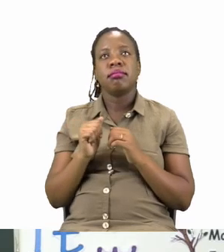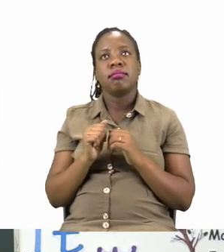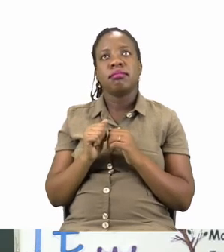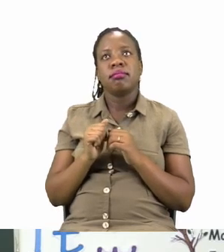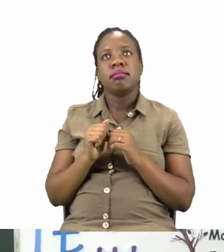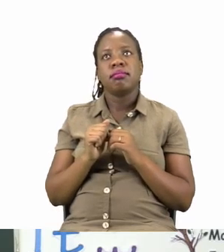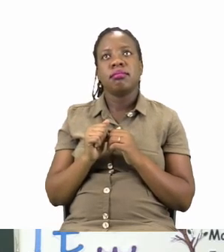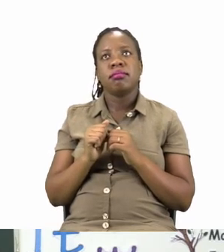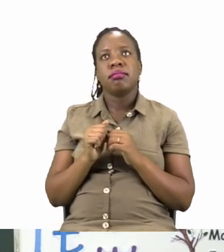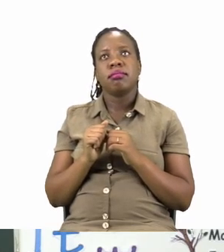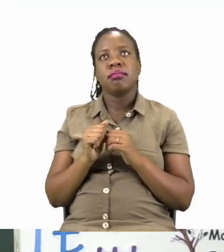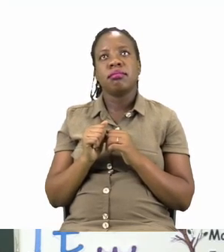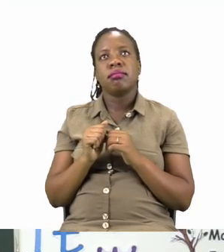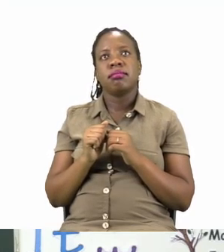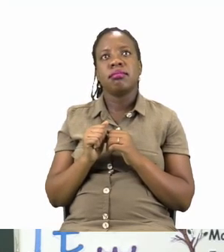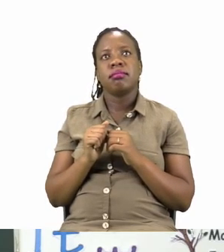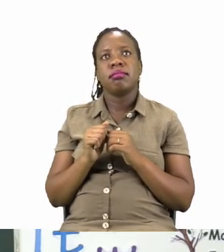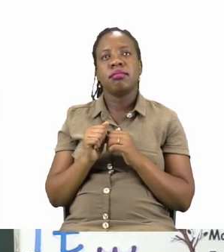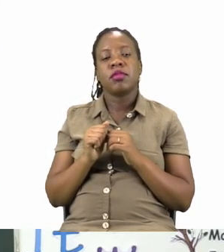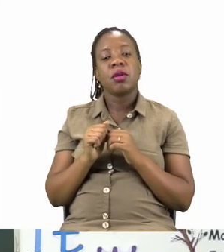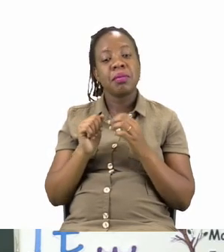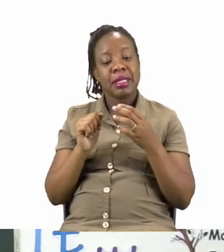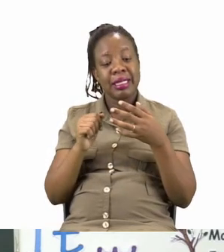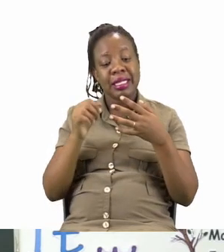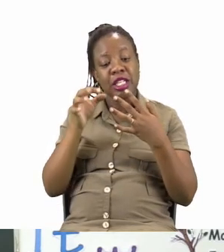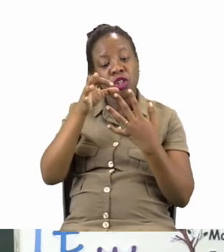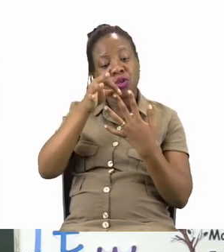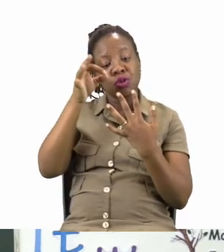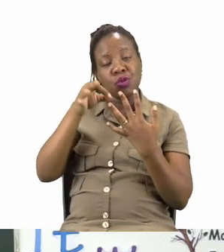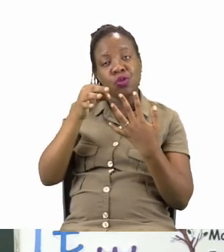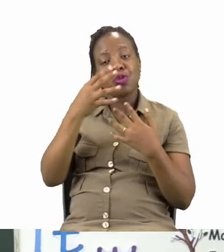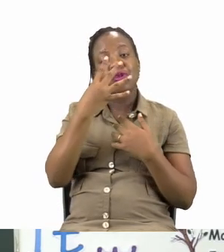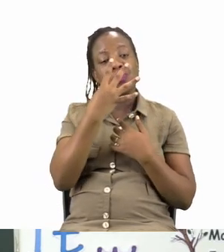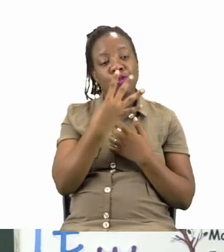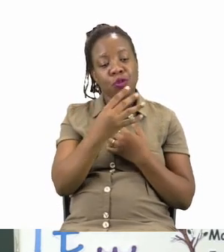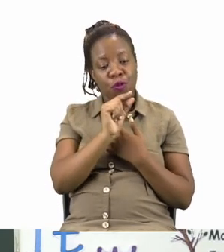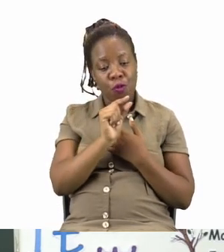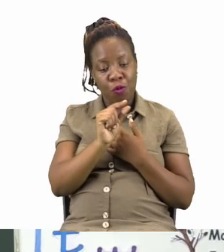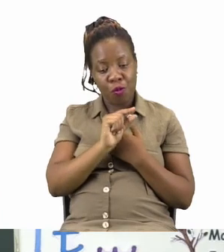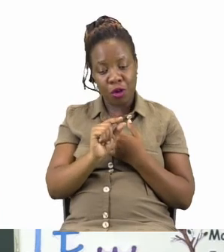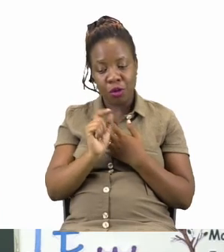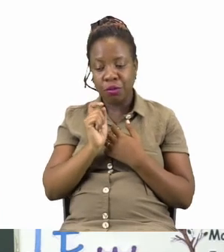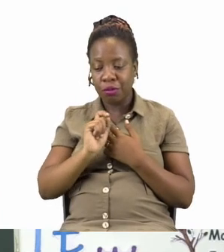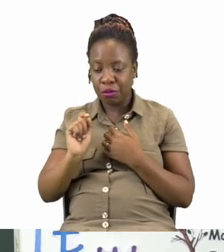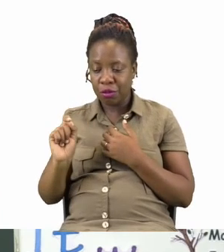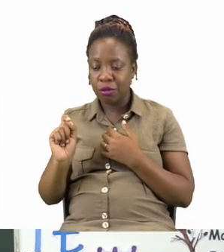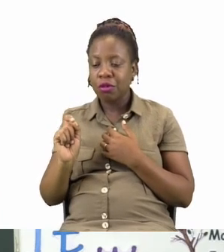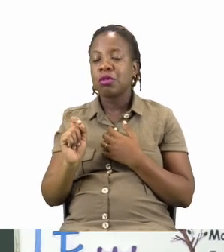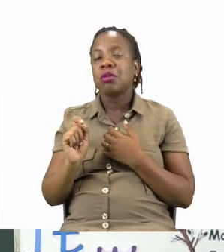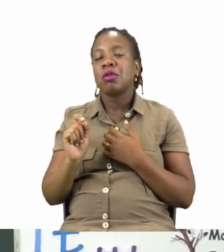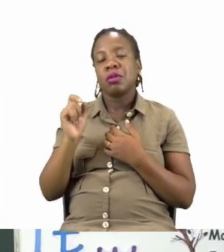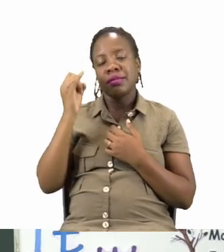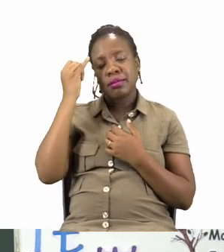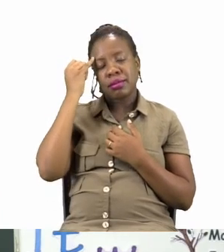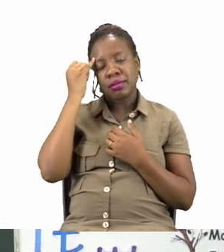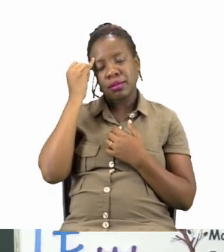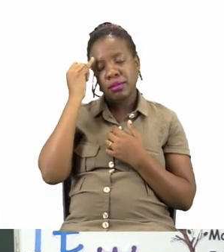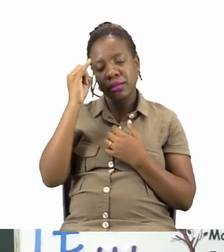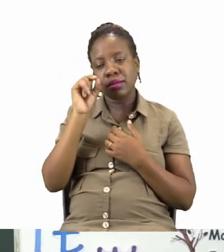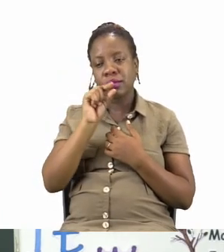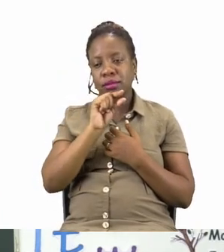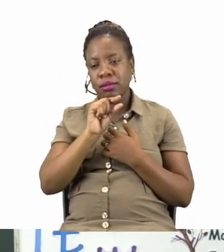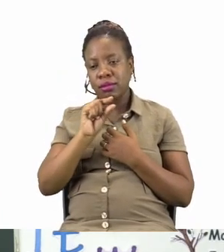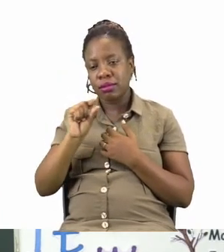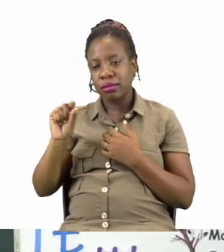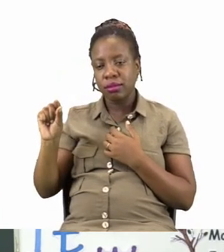and find your 4 words and write your own sentences. Right, have fun